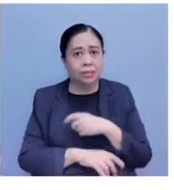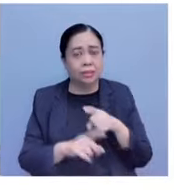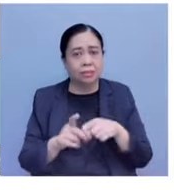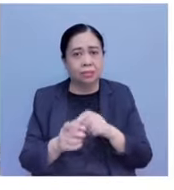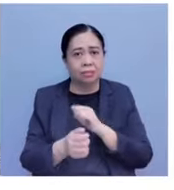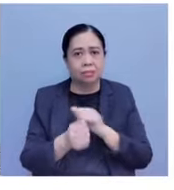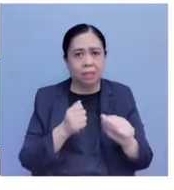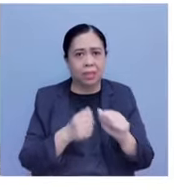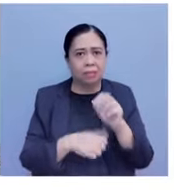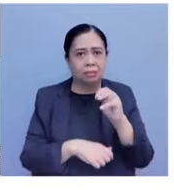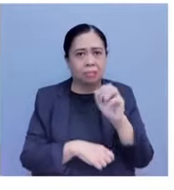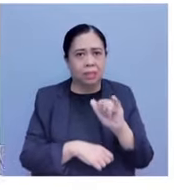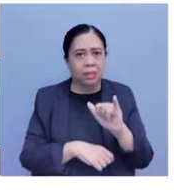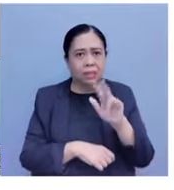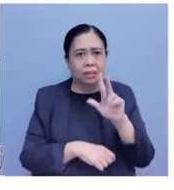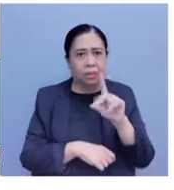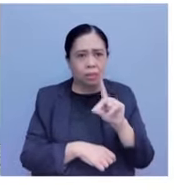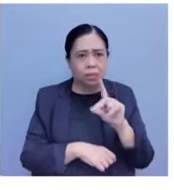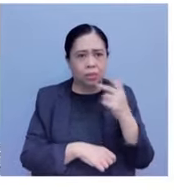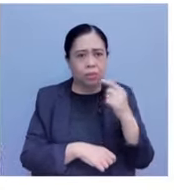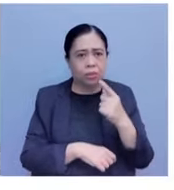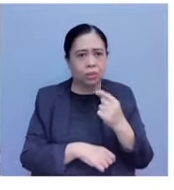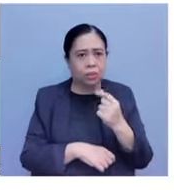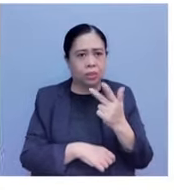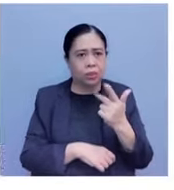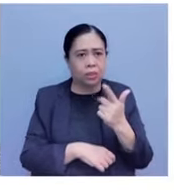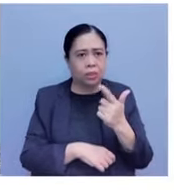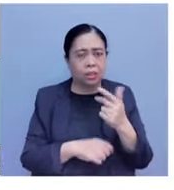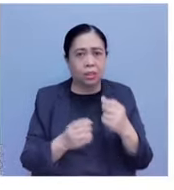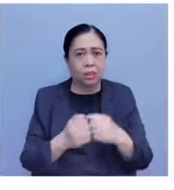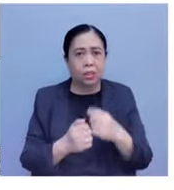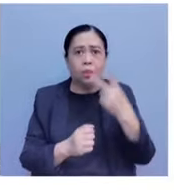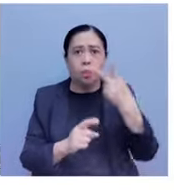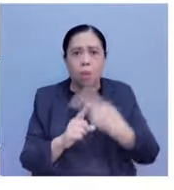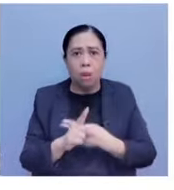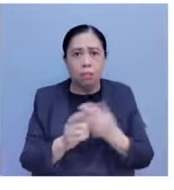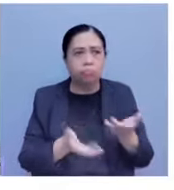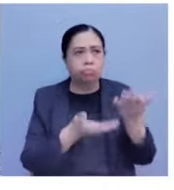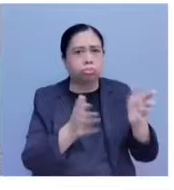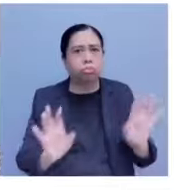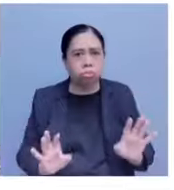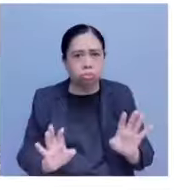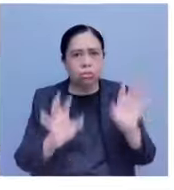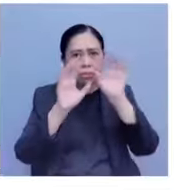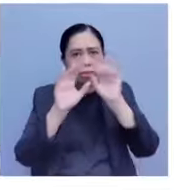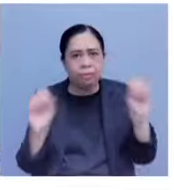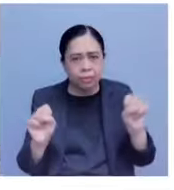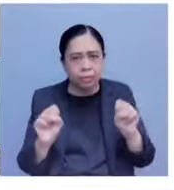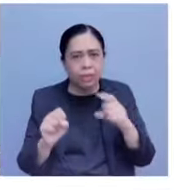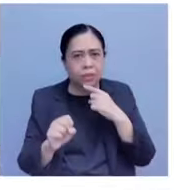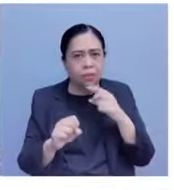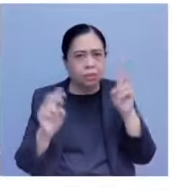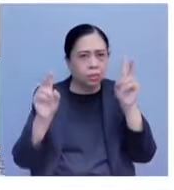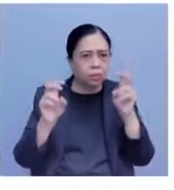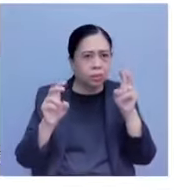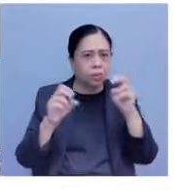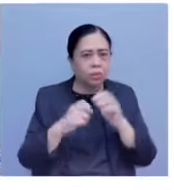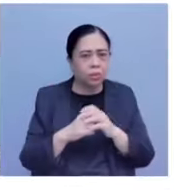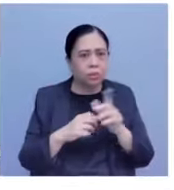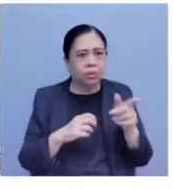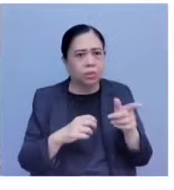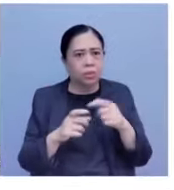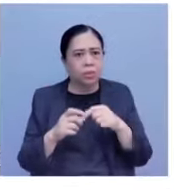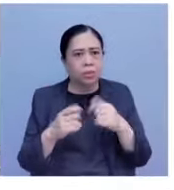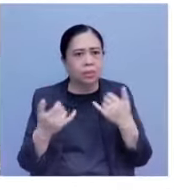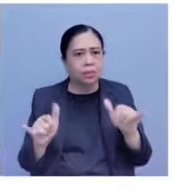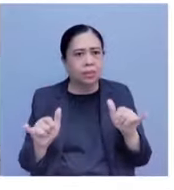on May 31 of 2023, it took them 2 months to submit it to the president. That's why we allege that they were